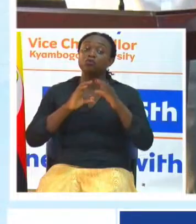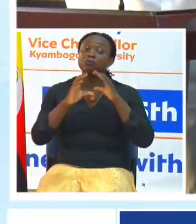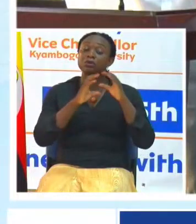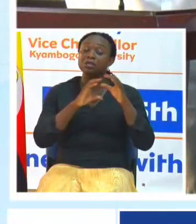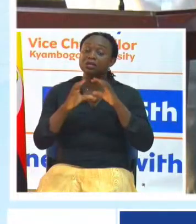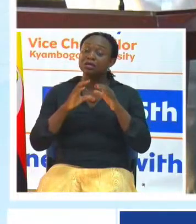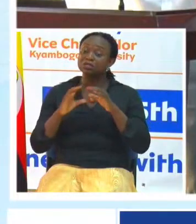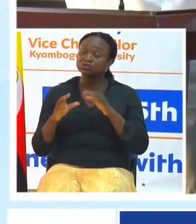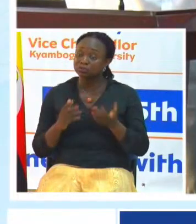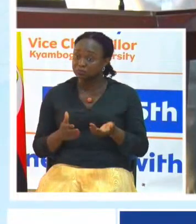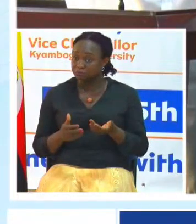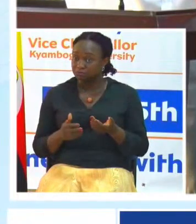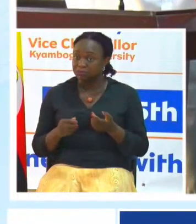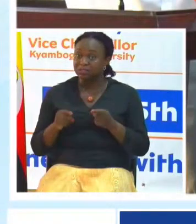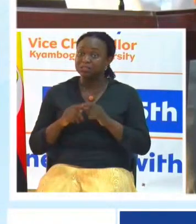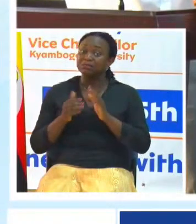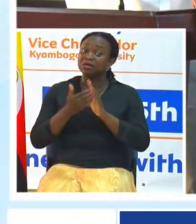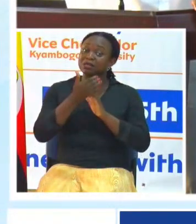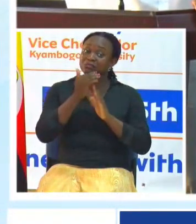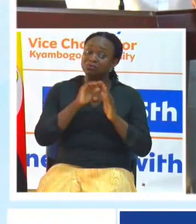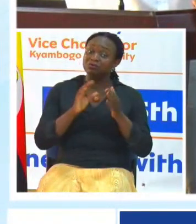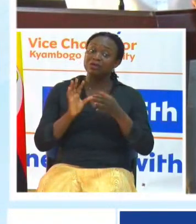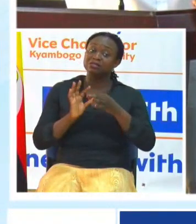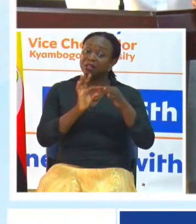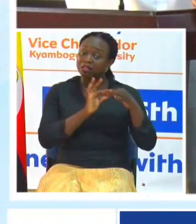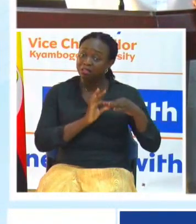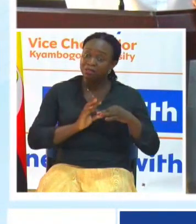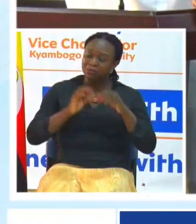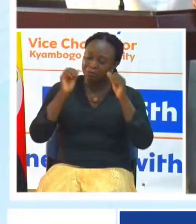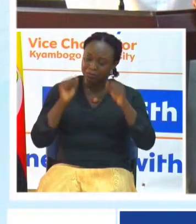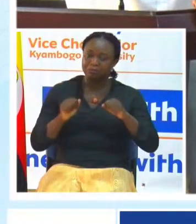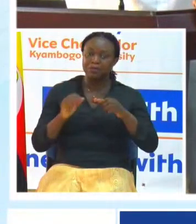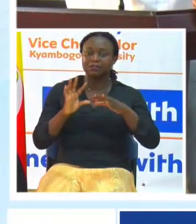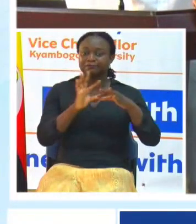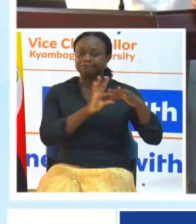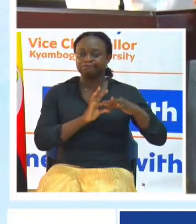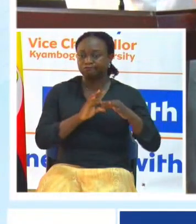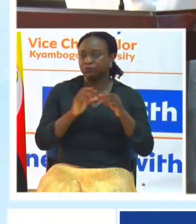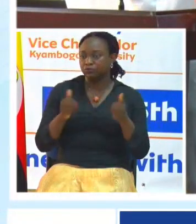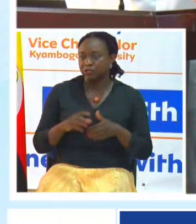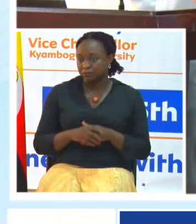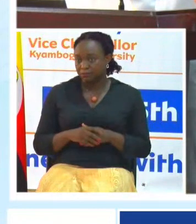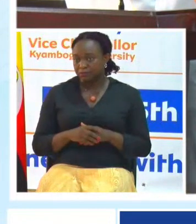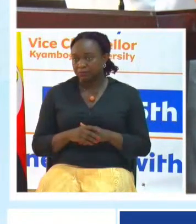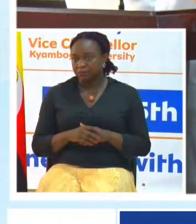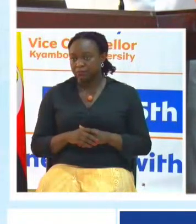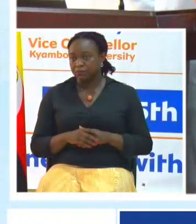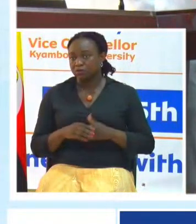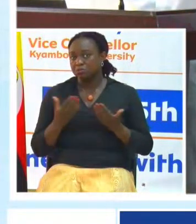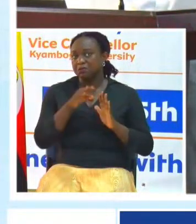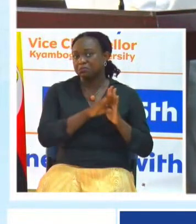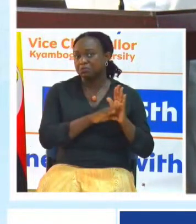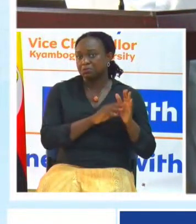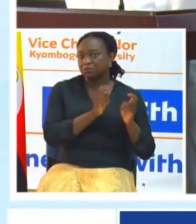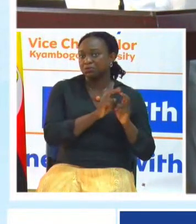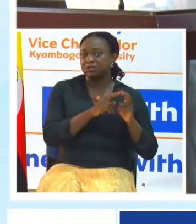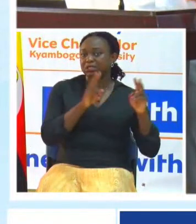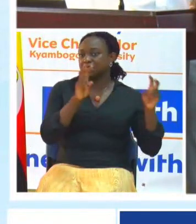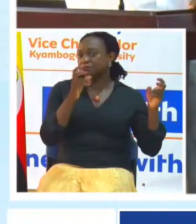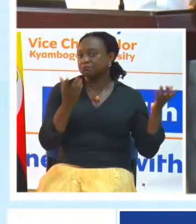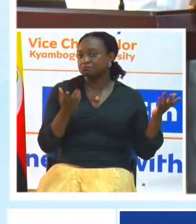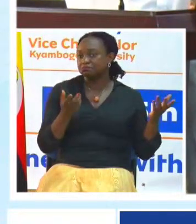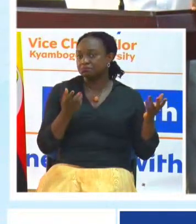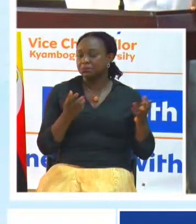of rapport between you and the professor that is going to be supervising you, or what we call program coordinators. By that I